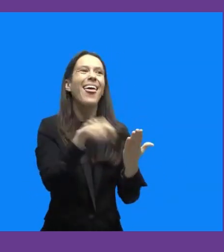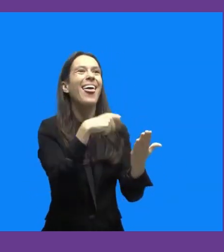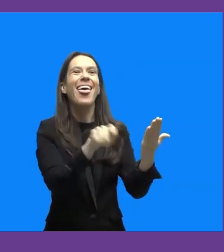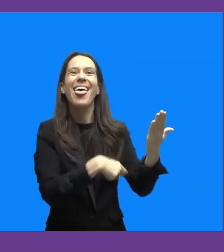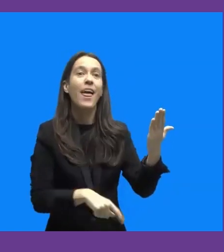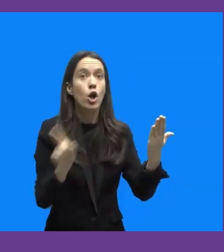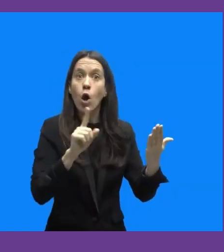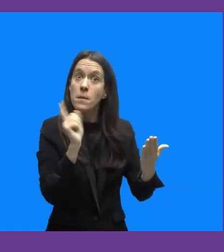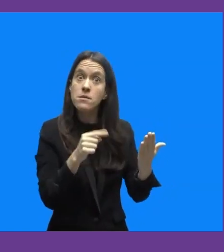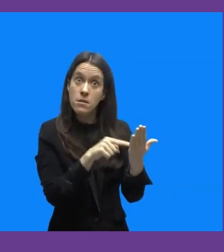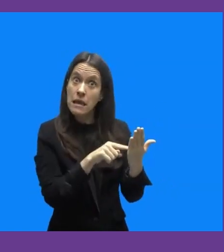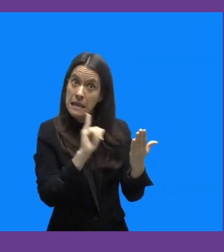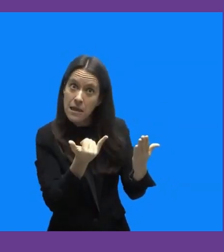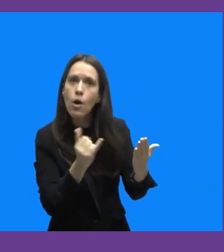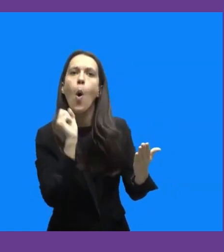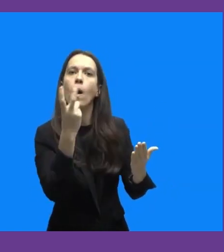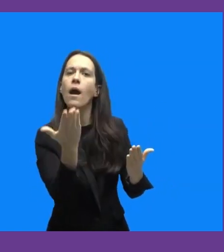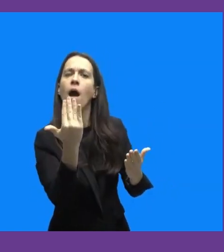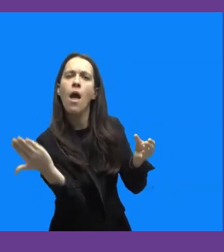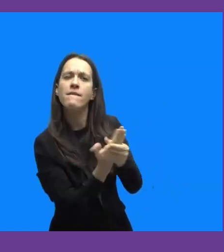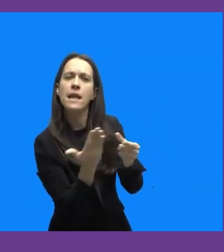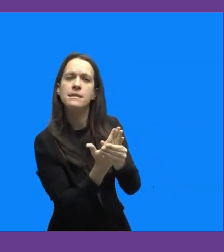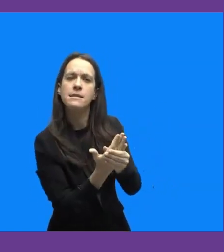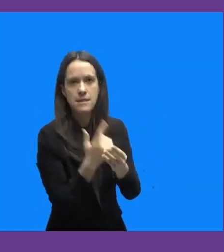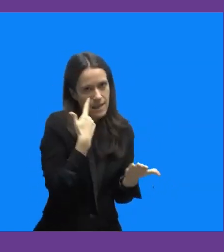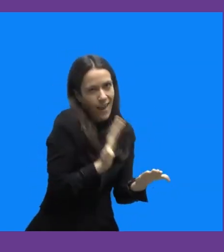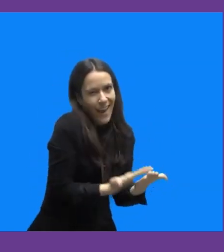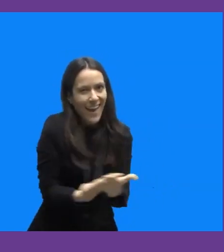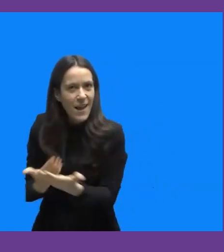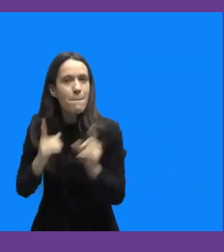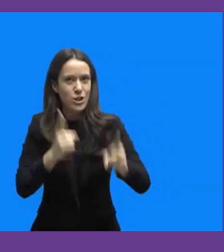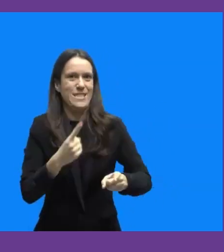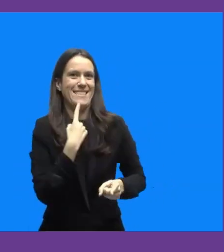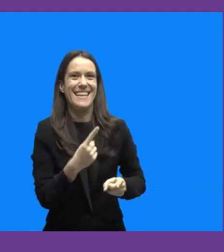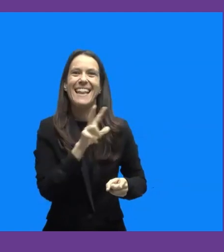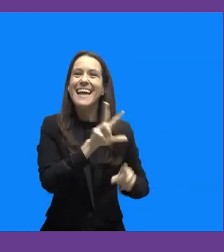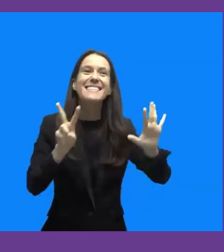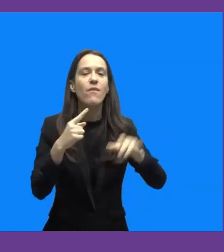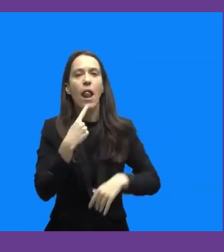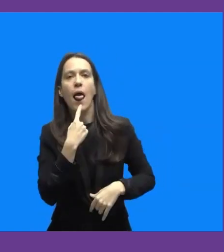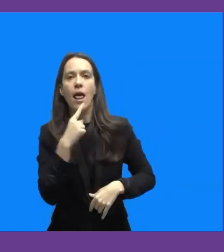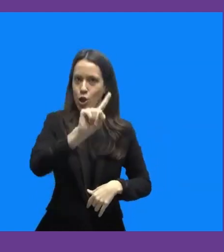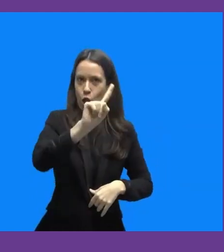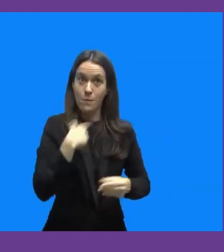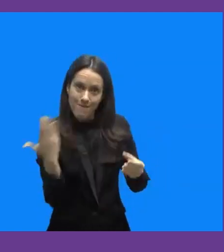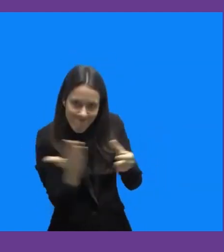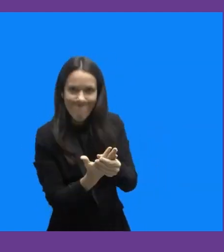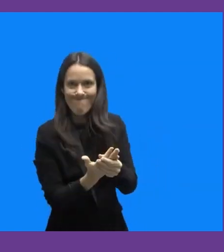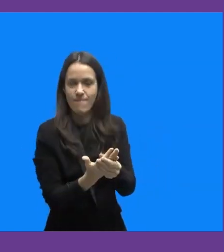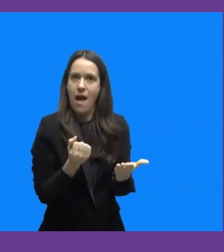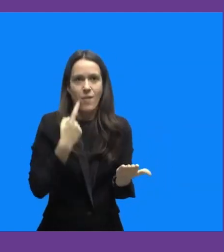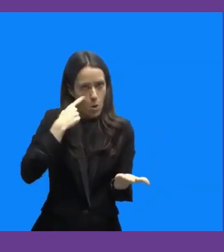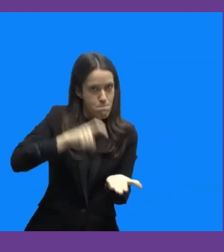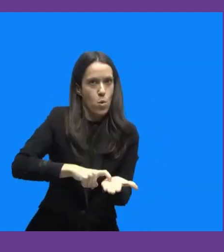they have comments, they have to fill it. So it was not easy, and you say yes. So the first question is why you said yes and why you thought